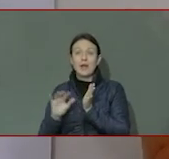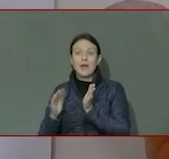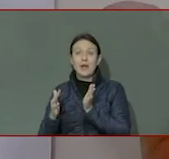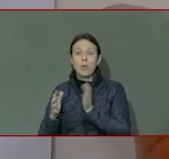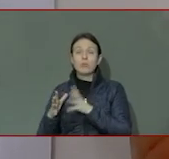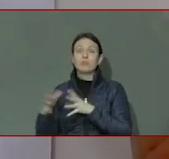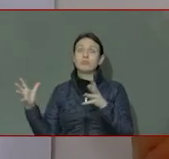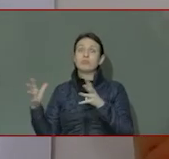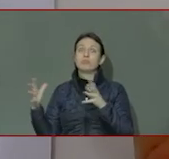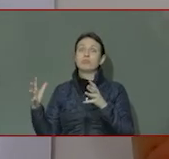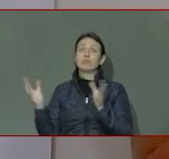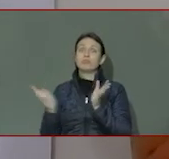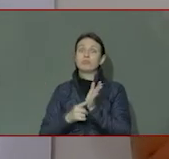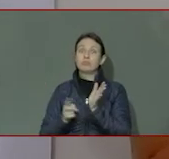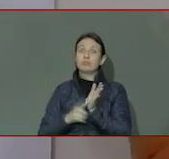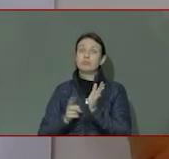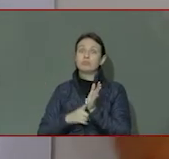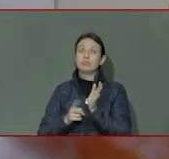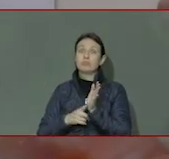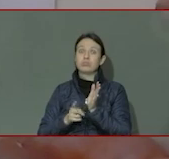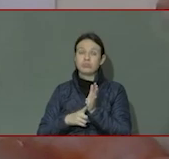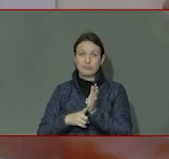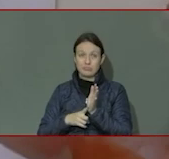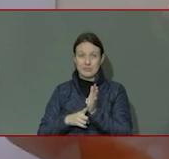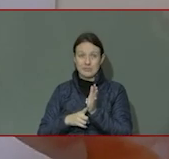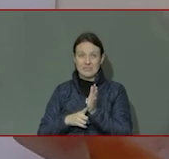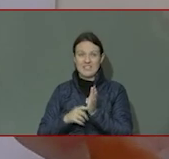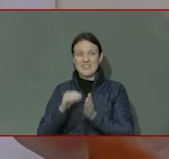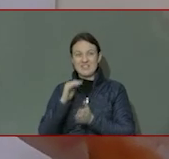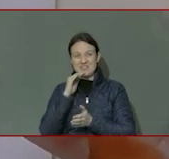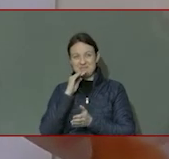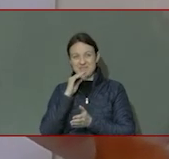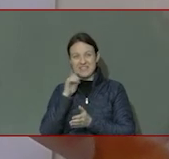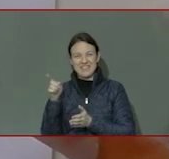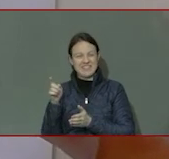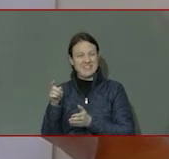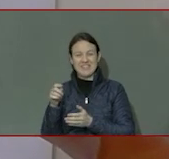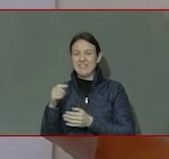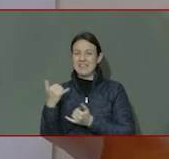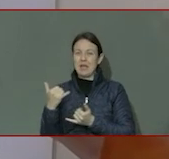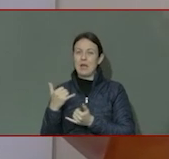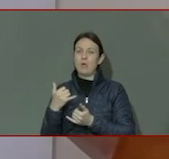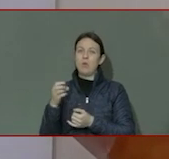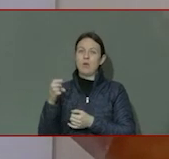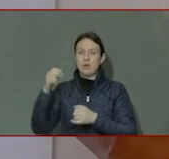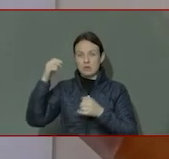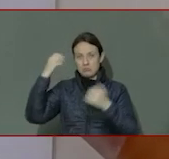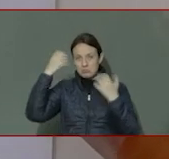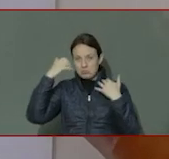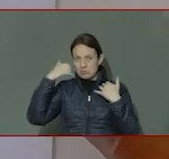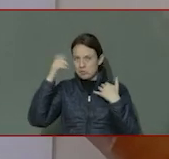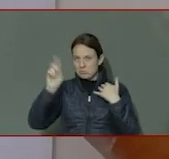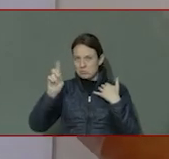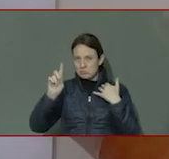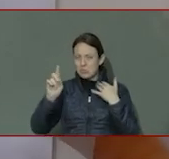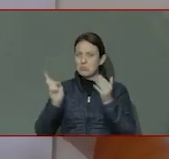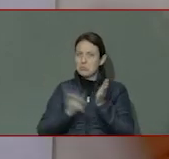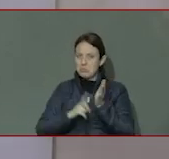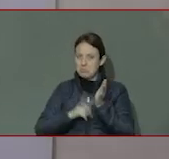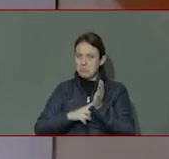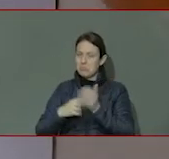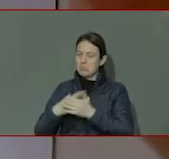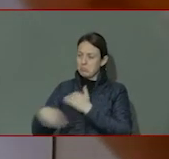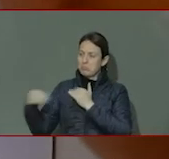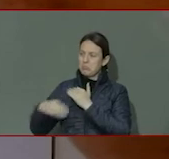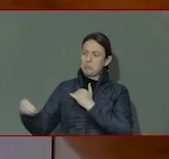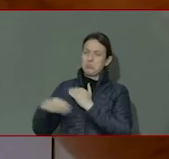Large amount of urine. So he's busy dehydrating because not through sweat, but through too much urine production.